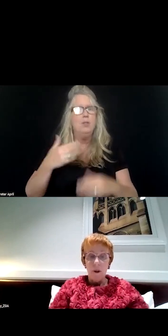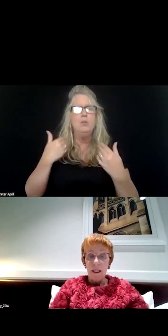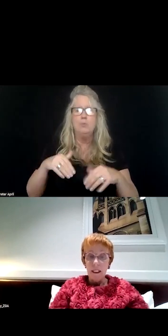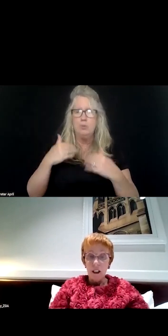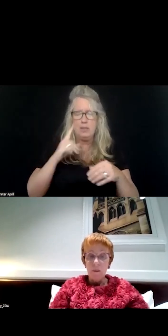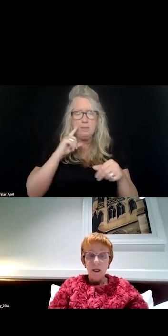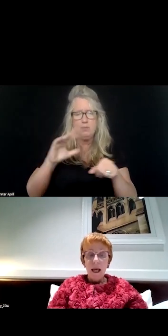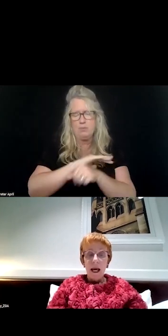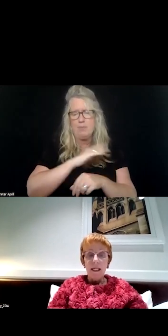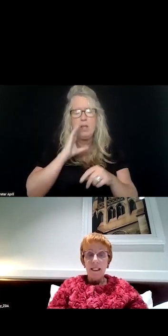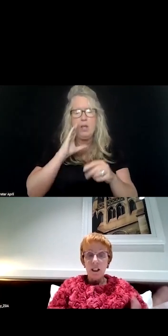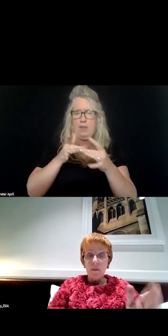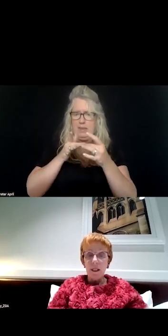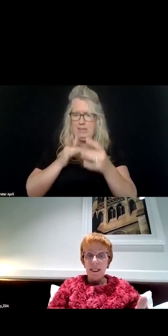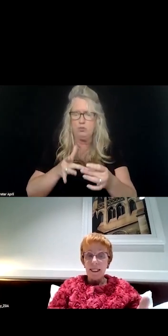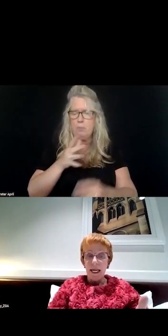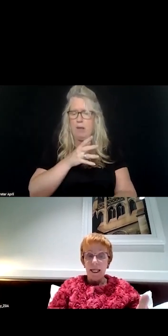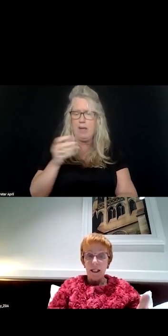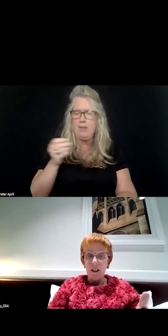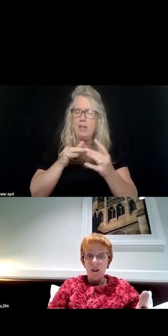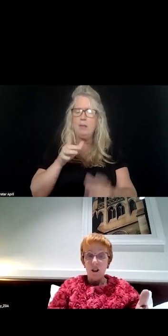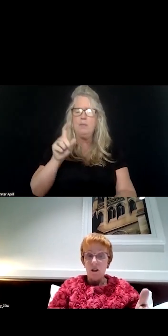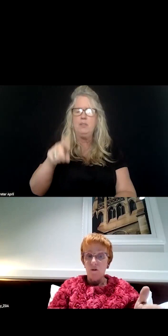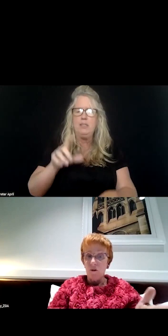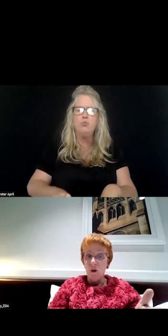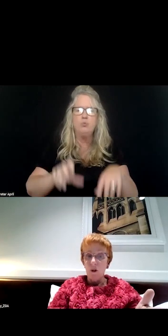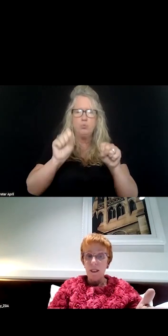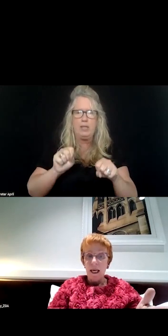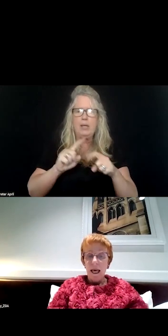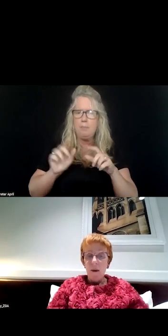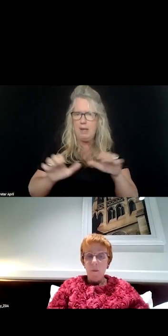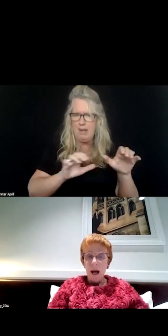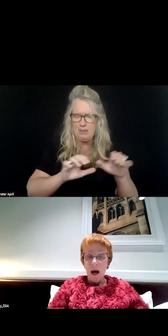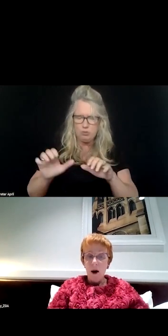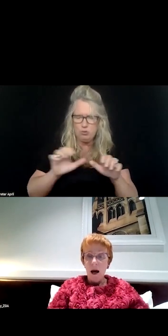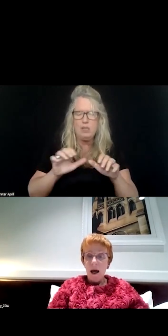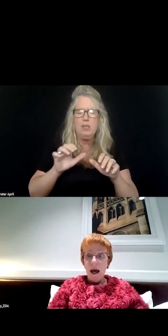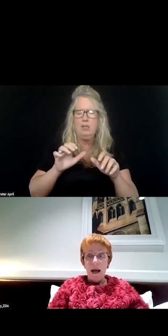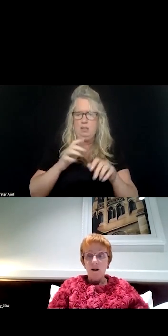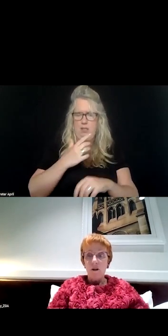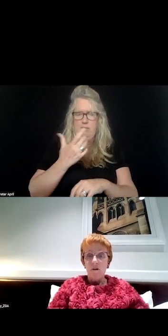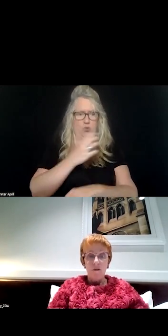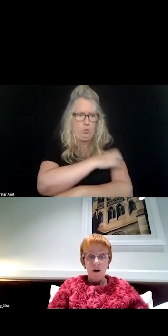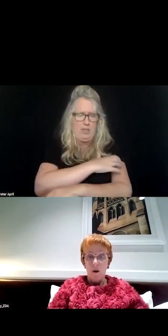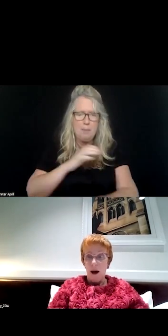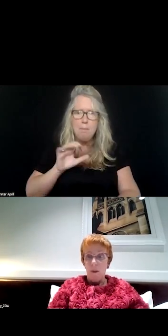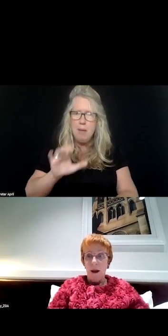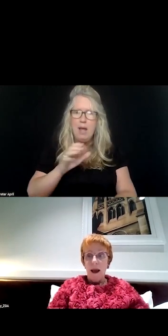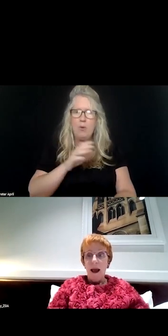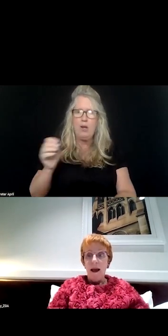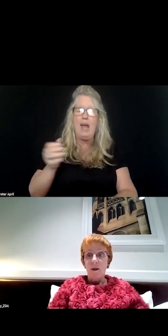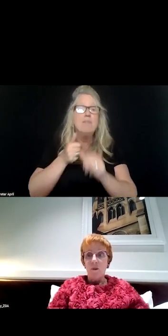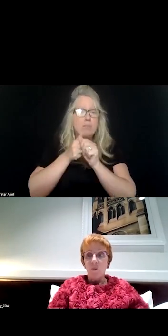reliant upon leadership, and leadership needs to take action to diffuse, empower, and follow